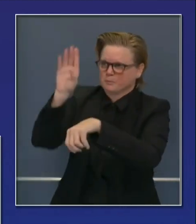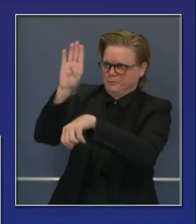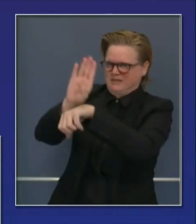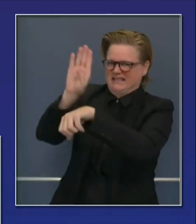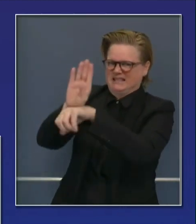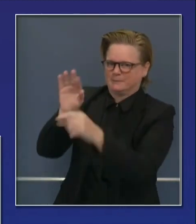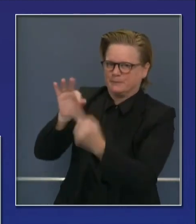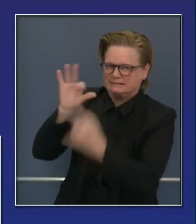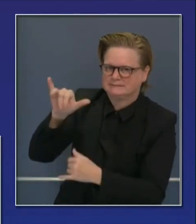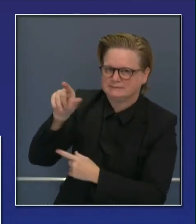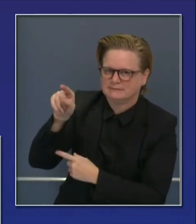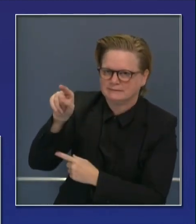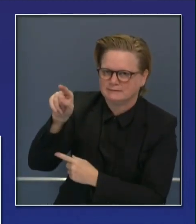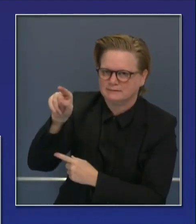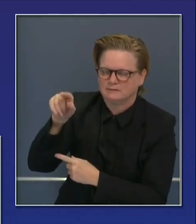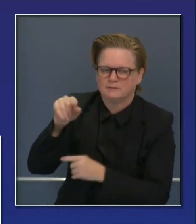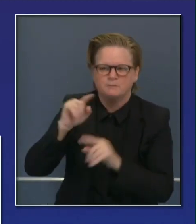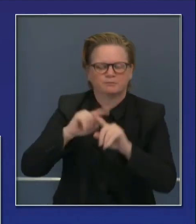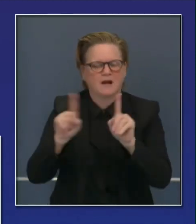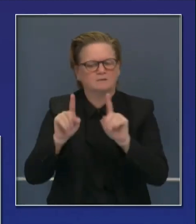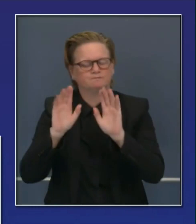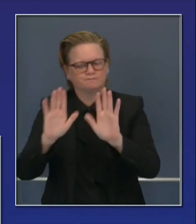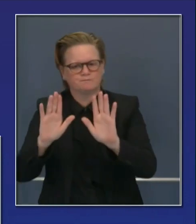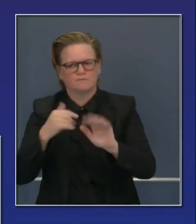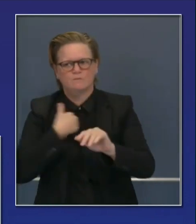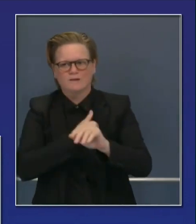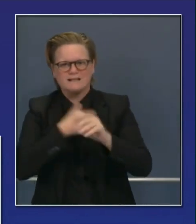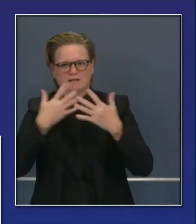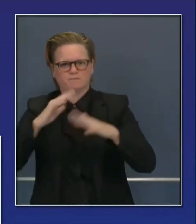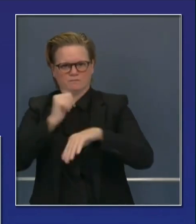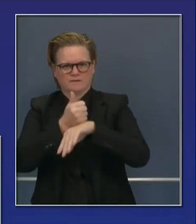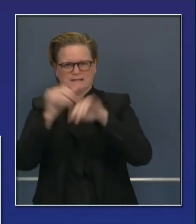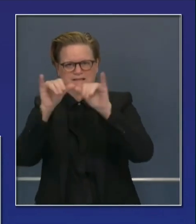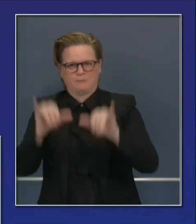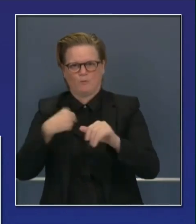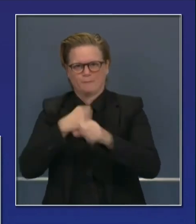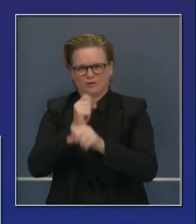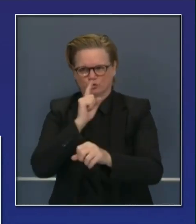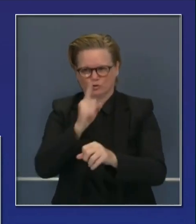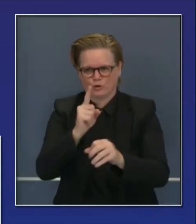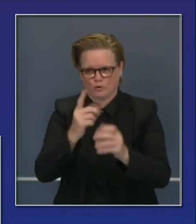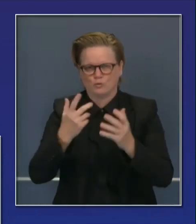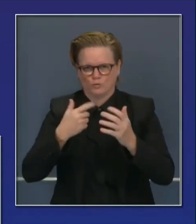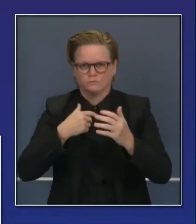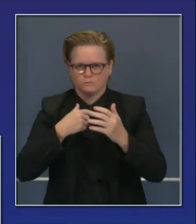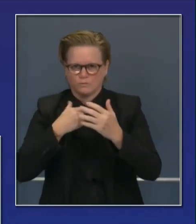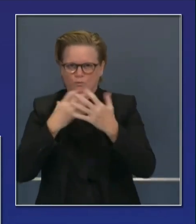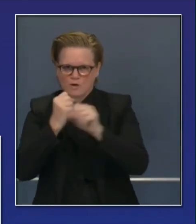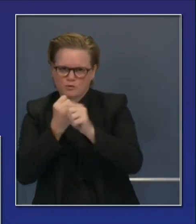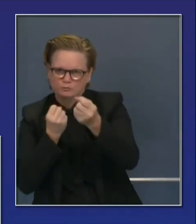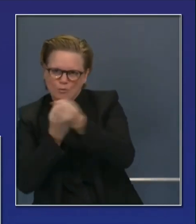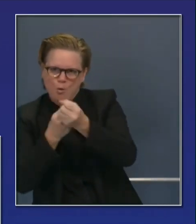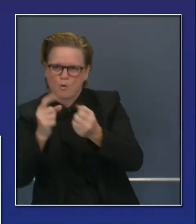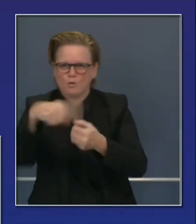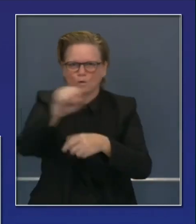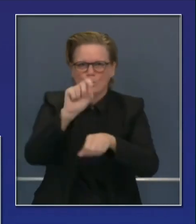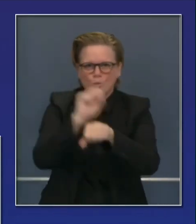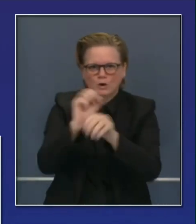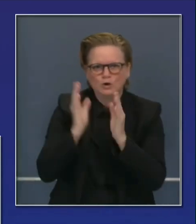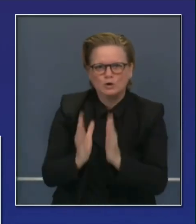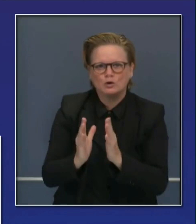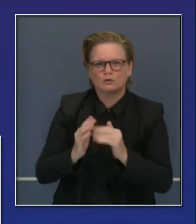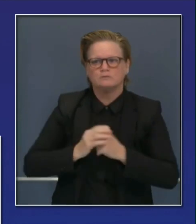surge. We cannot forget our workers. And I just want to remind folks, those of you that are